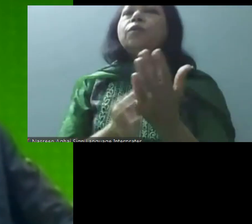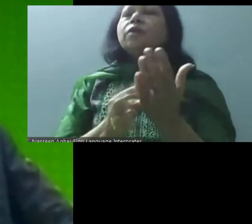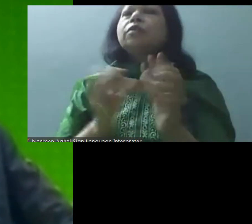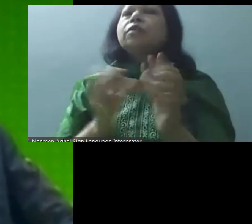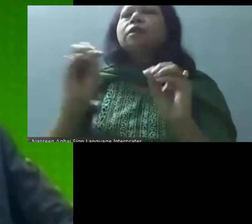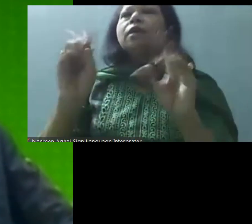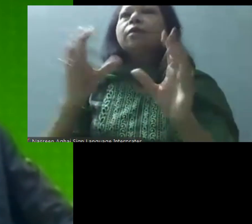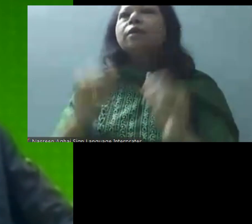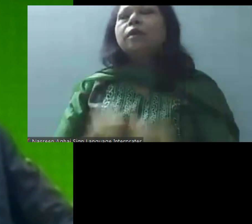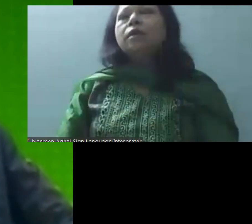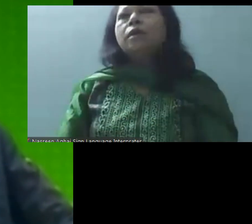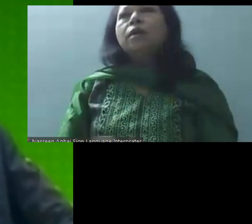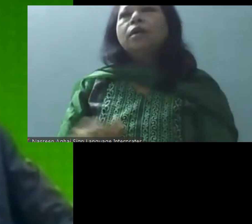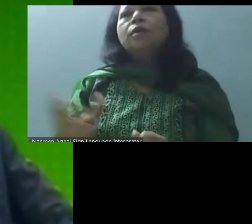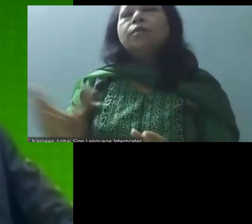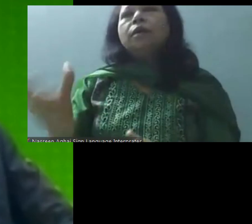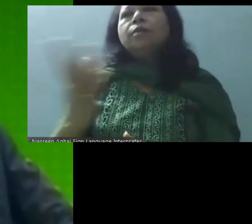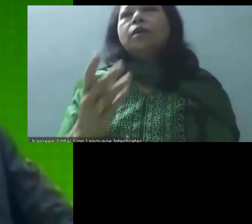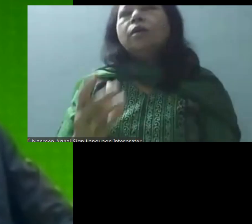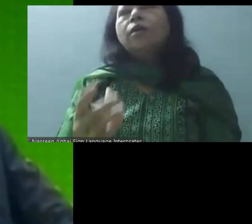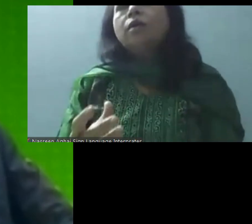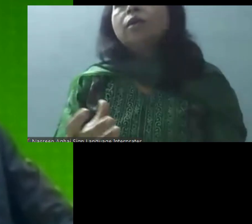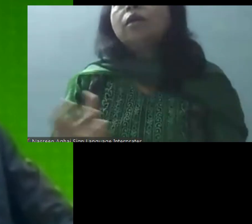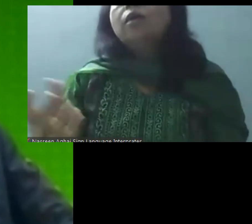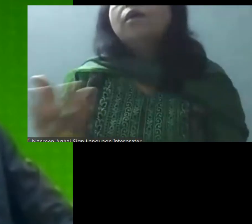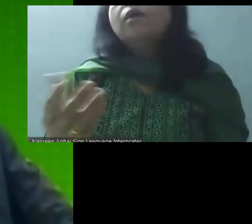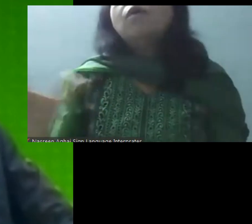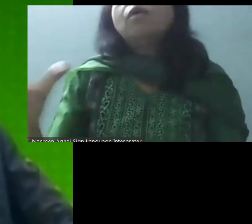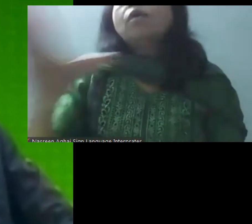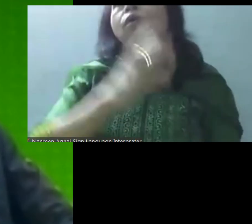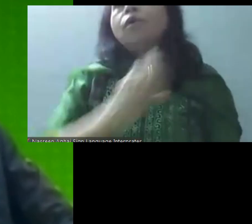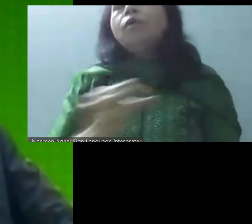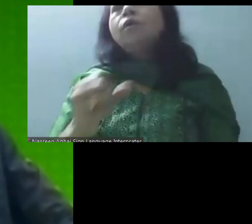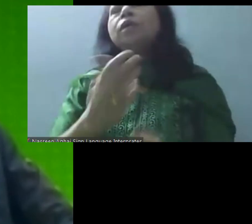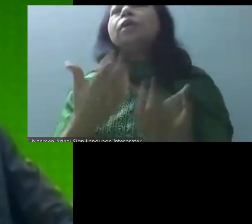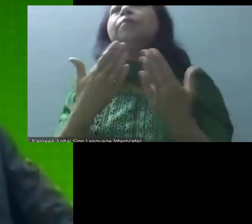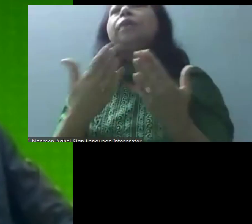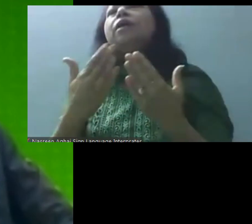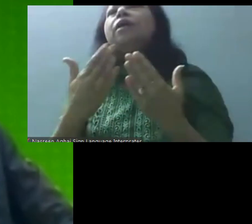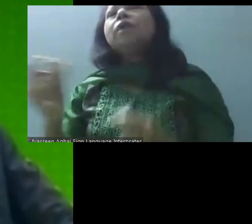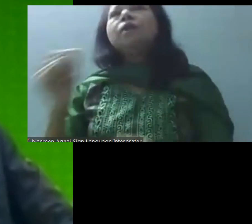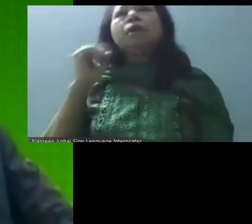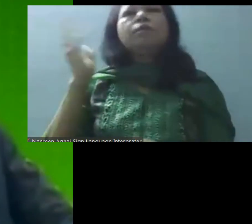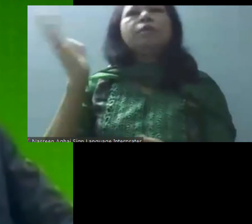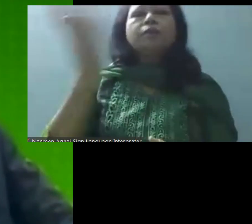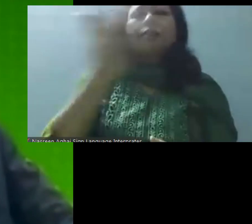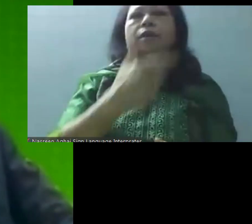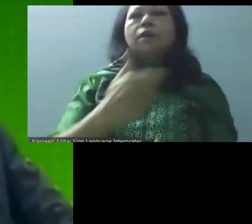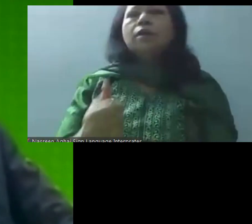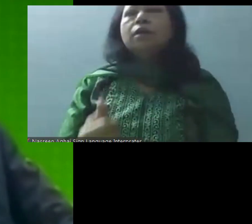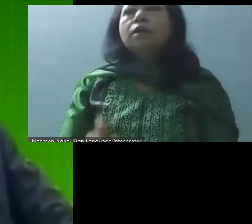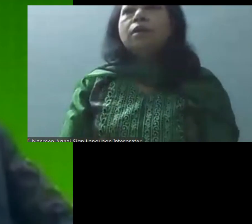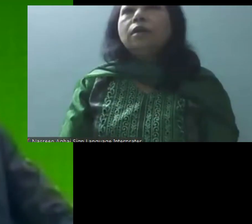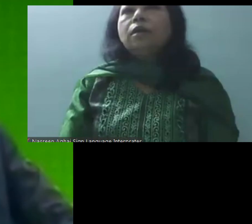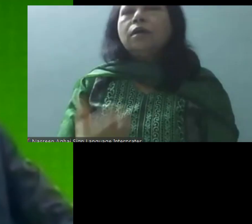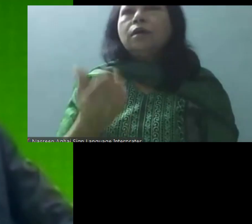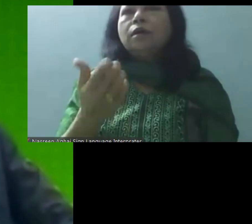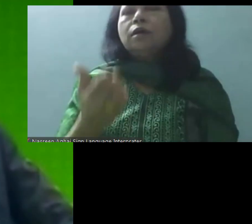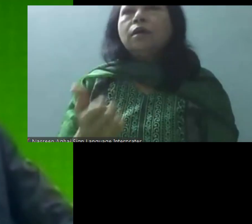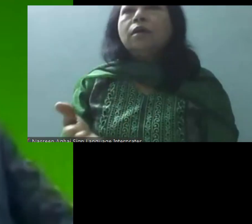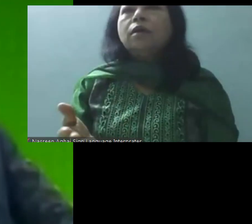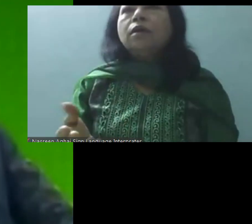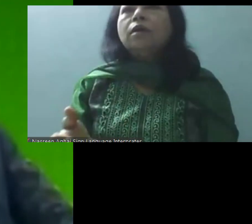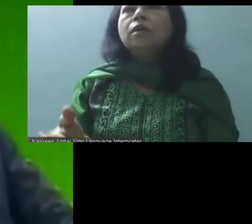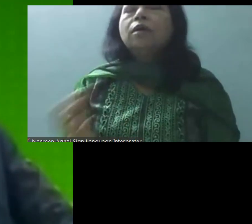in creating the Microsoft Team account for all the students and faculty. It at a bulk purchase. And the